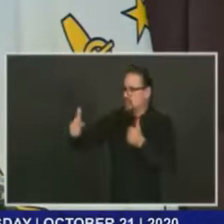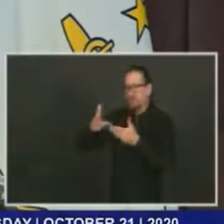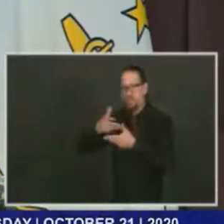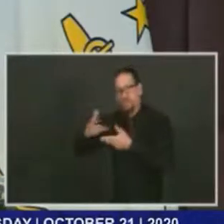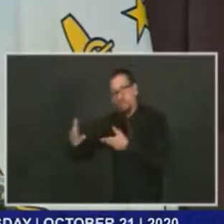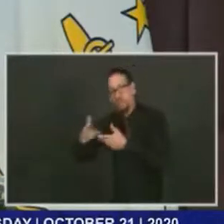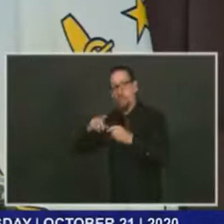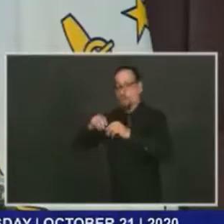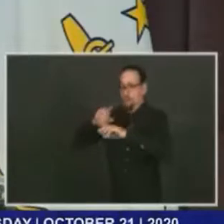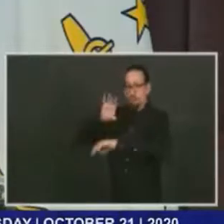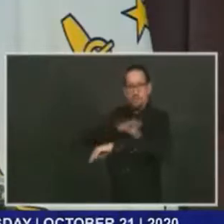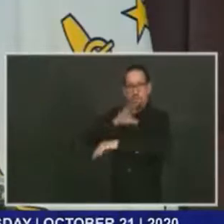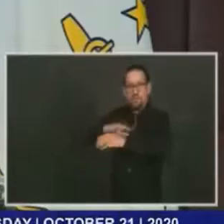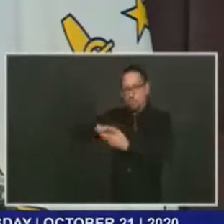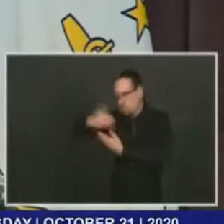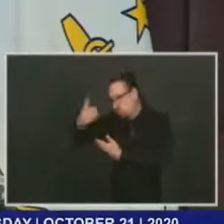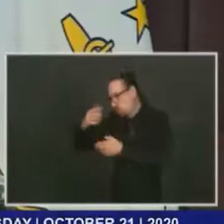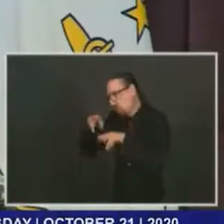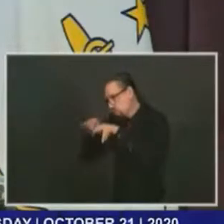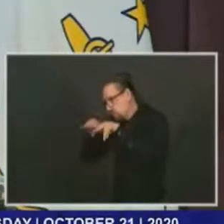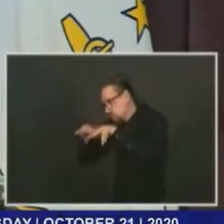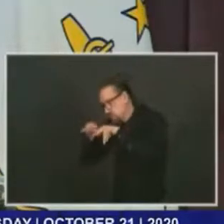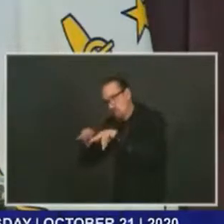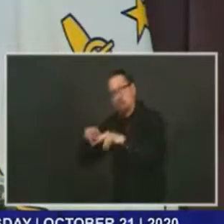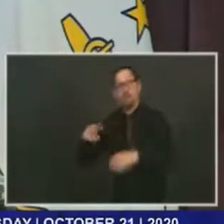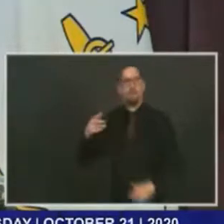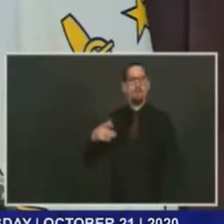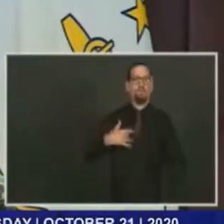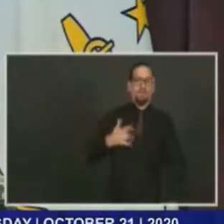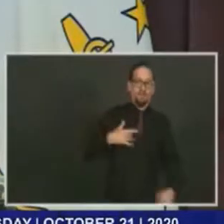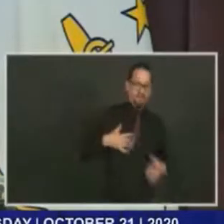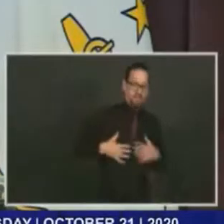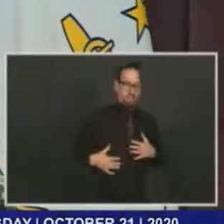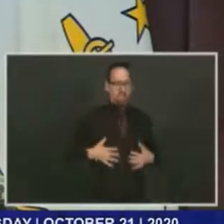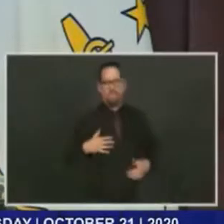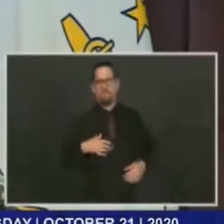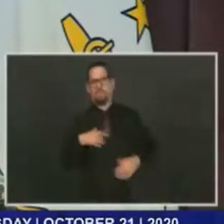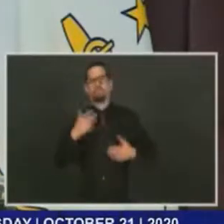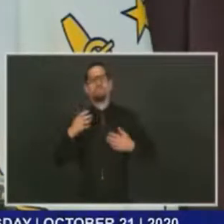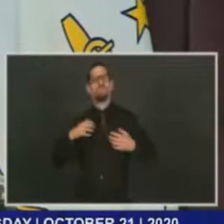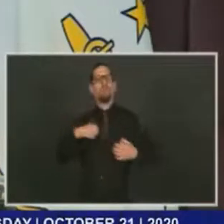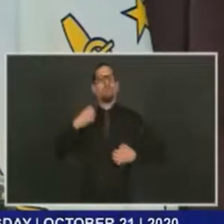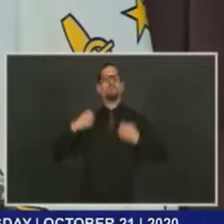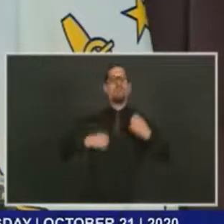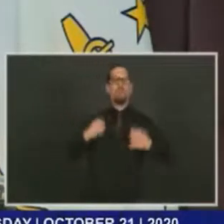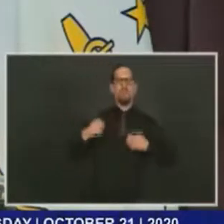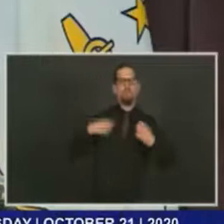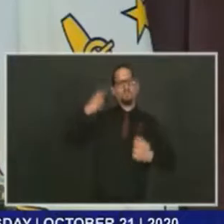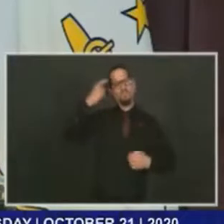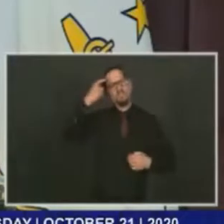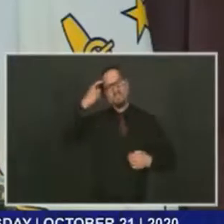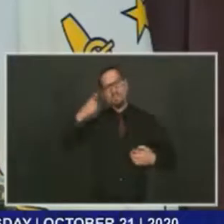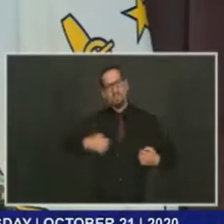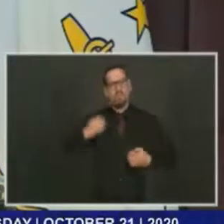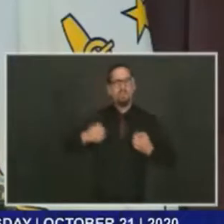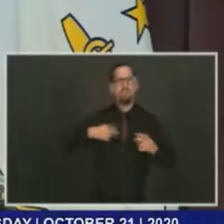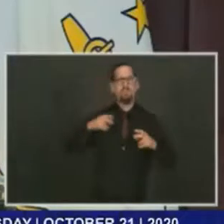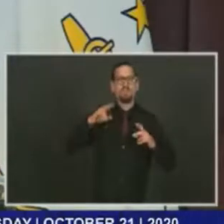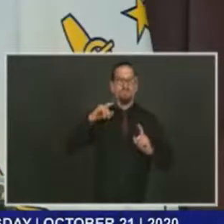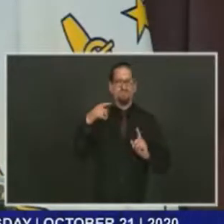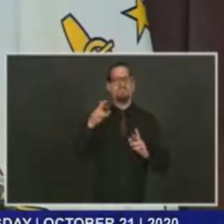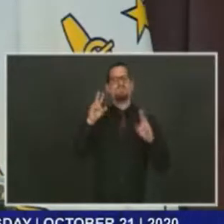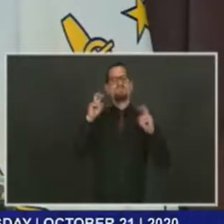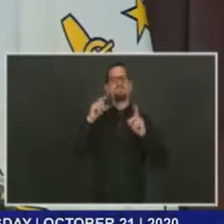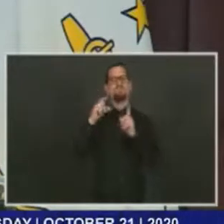anxiety. So if you're feeling unsteady or depressed or anxious or suicidal or you